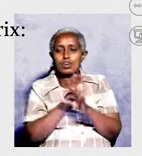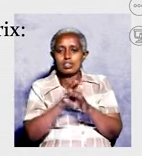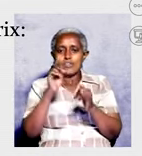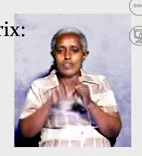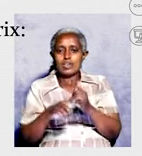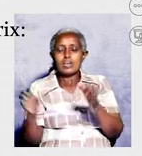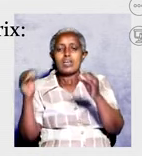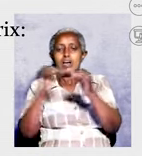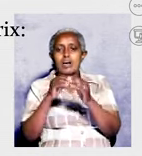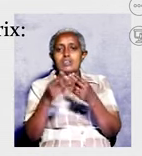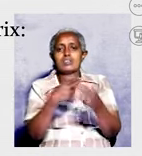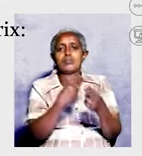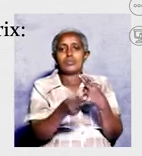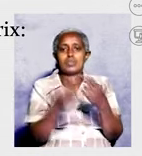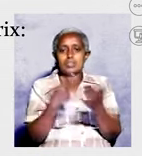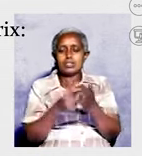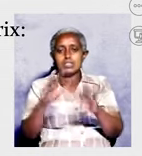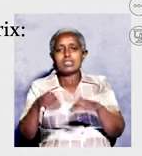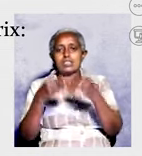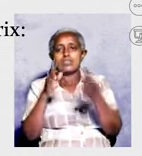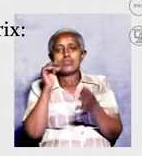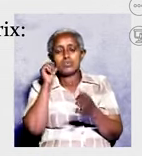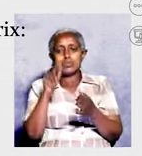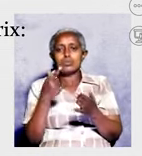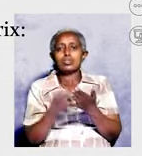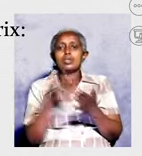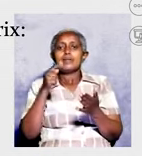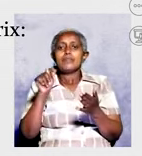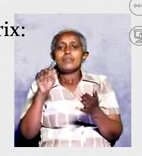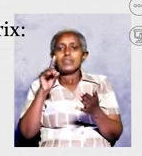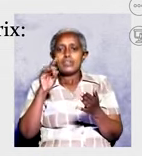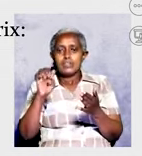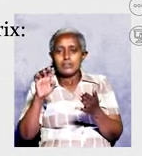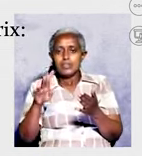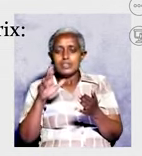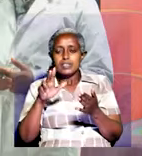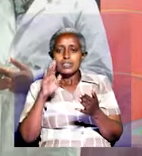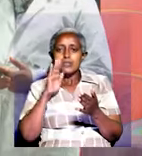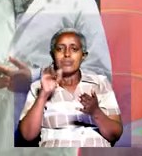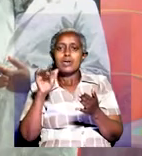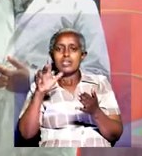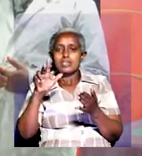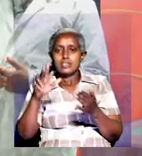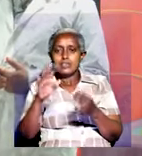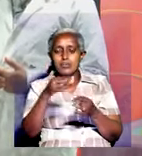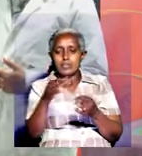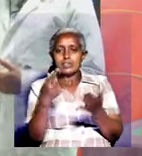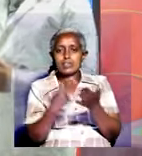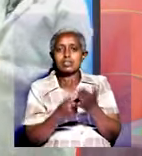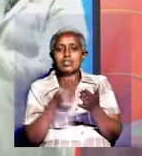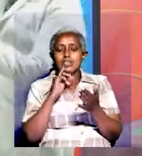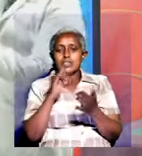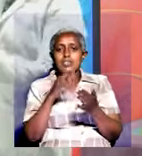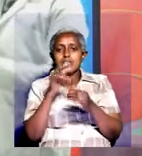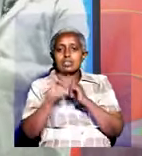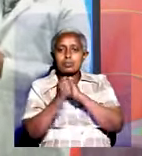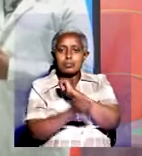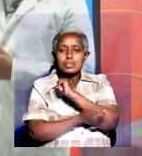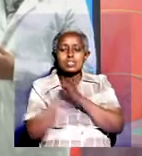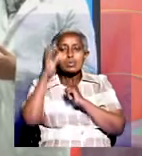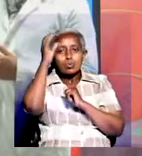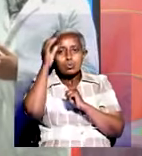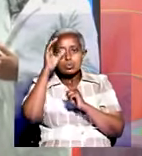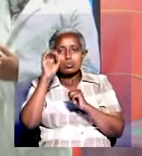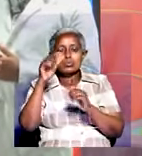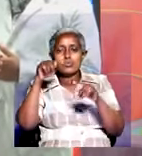add up the products. So this gives you the determinant of a 3 by 3 matrix. So this is the basic concept